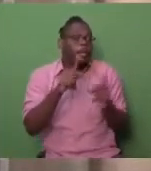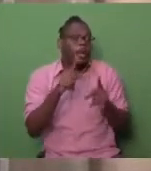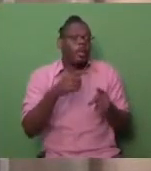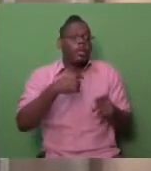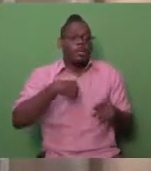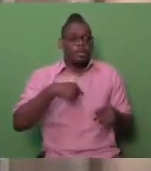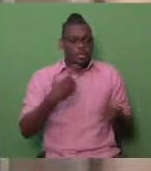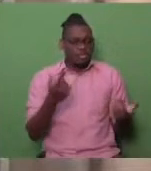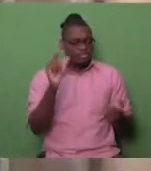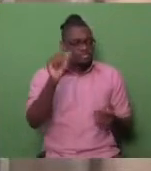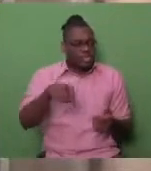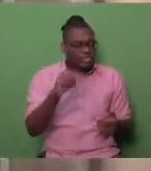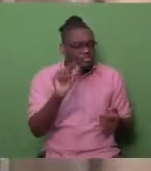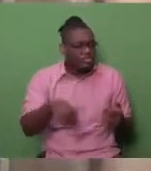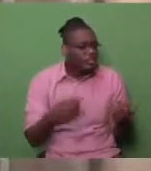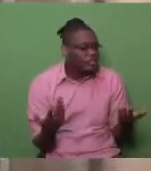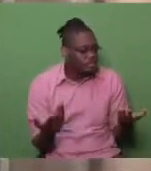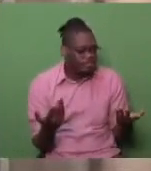are more potholes than road.